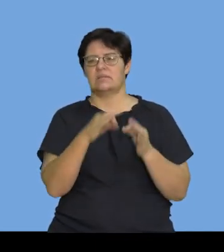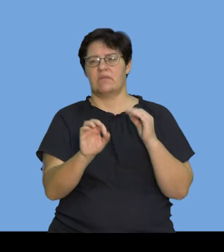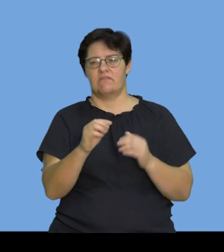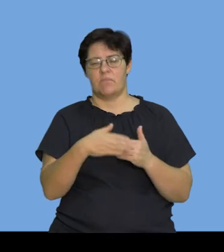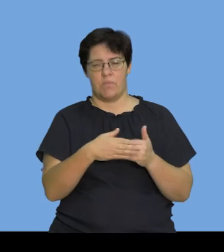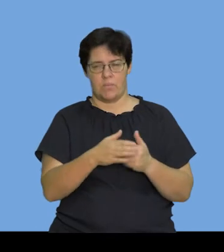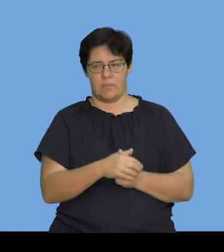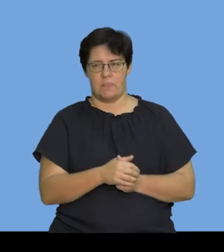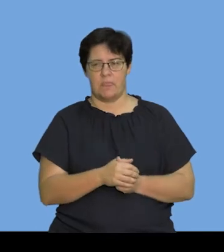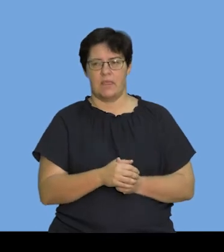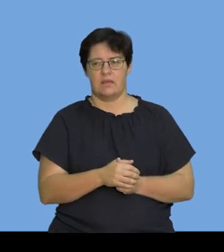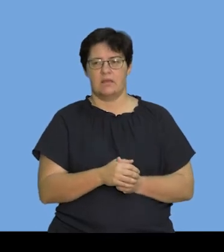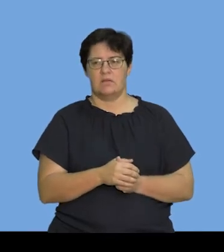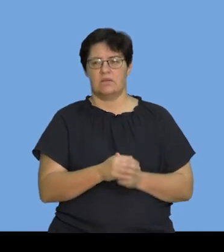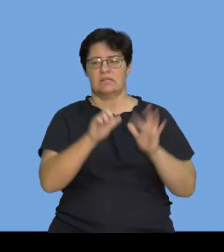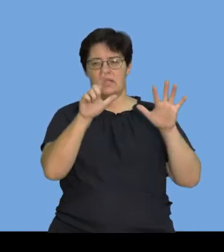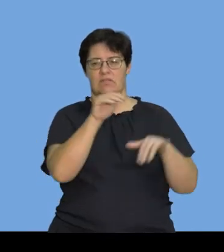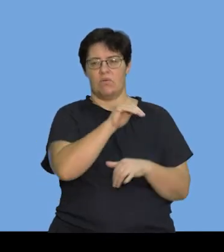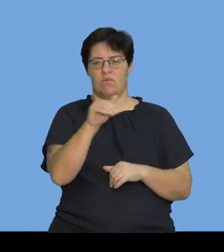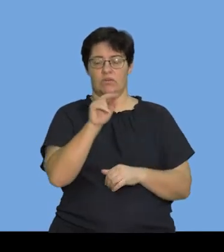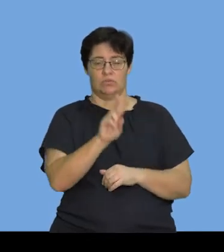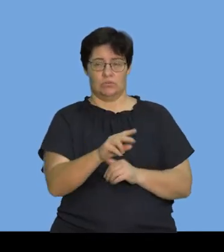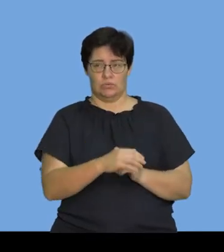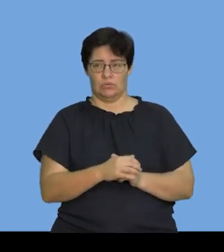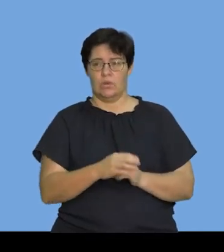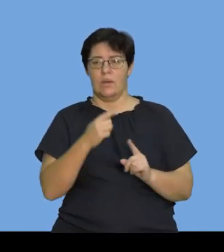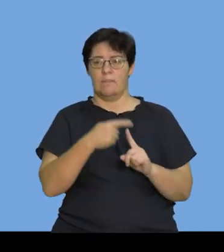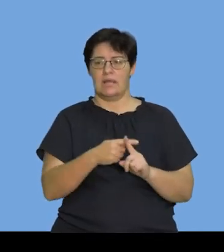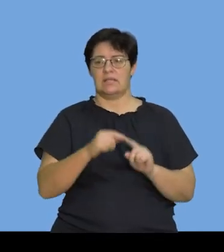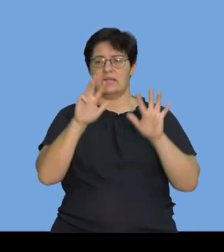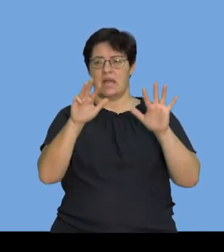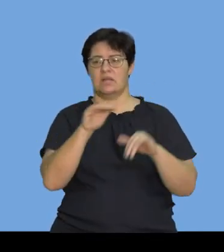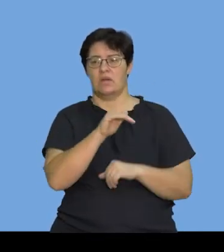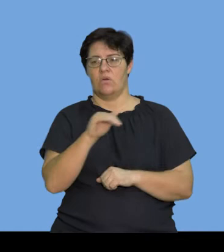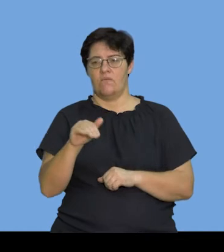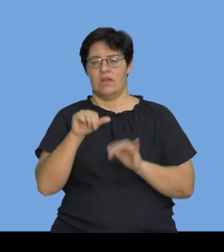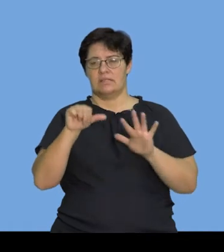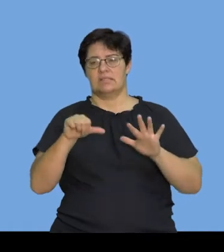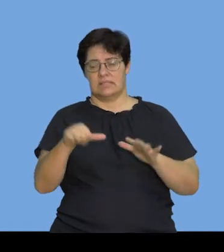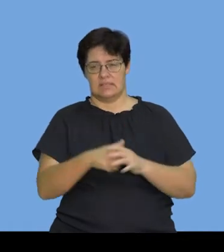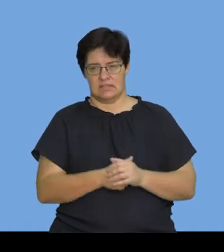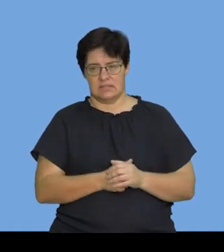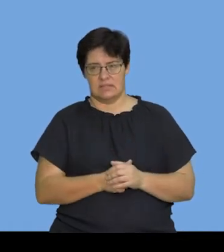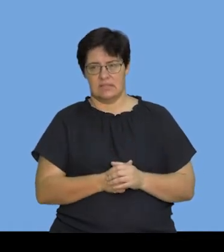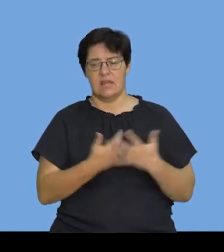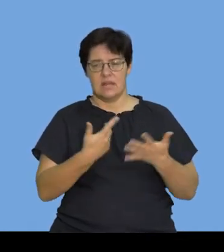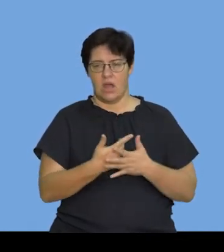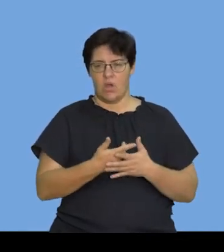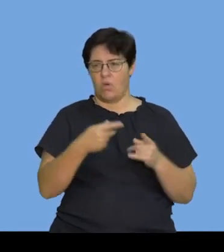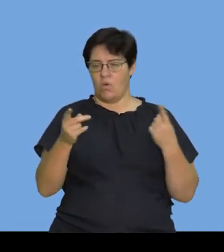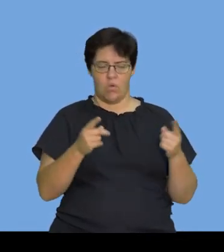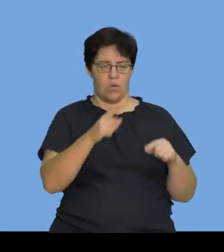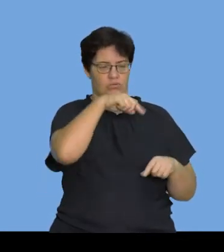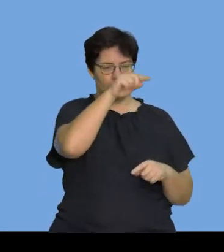will be 7 over 2 plus 9 over 16. Then you can take out a square root on both